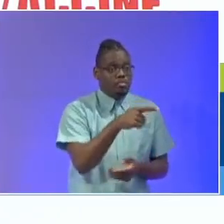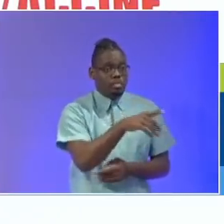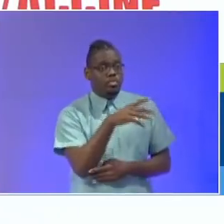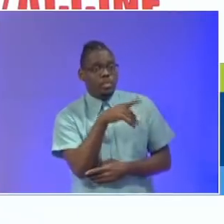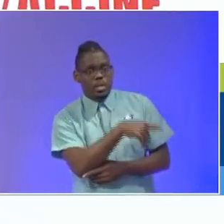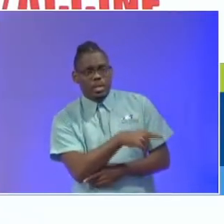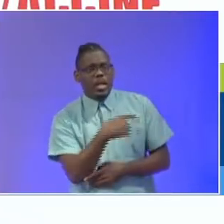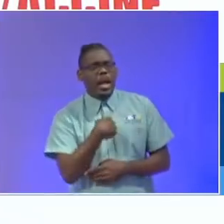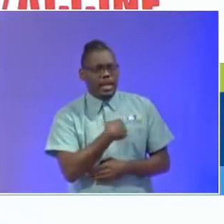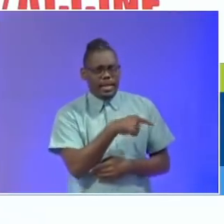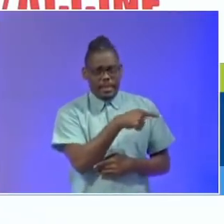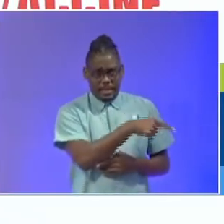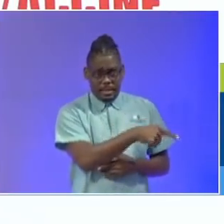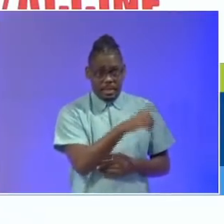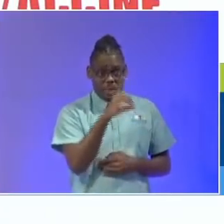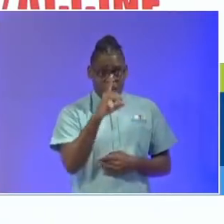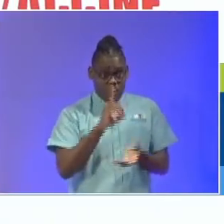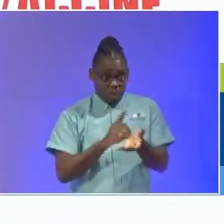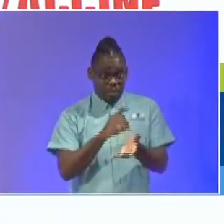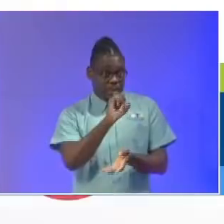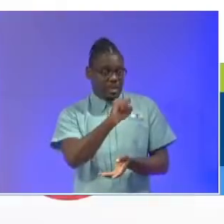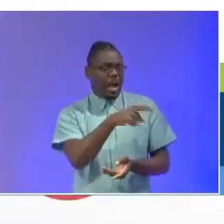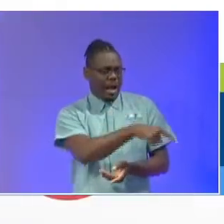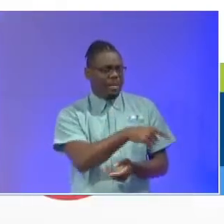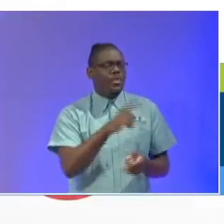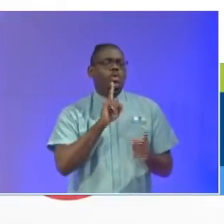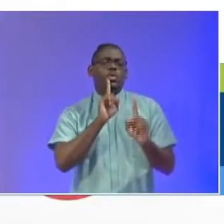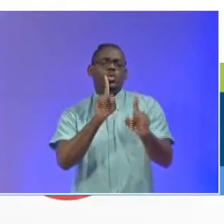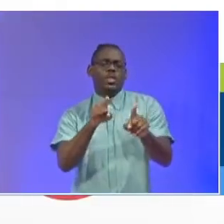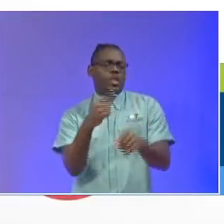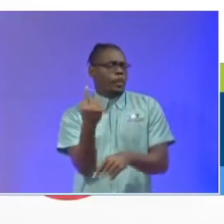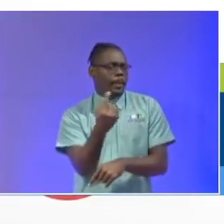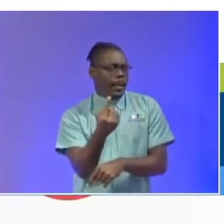I'm glad he is here this morning.